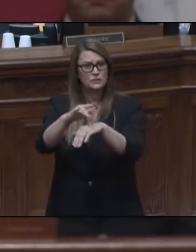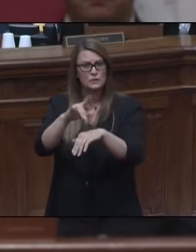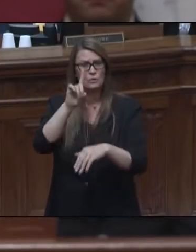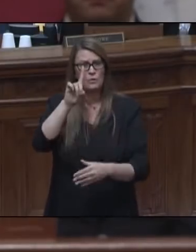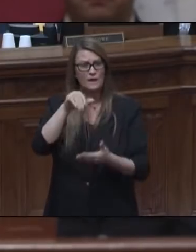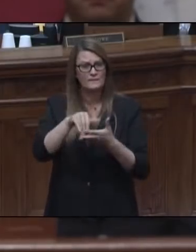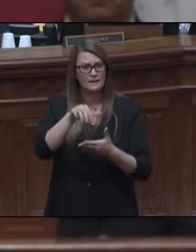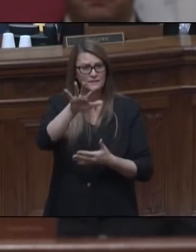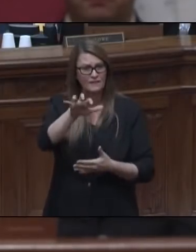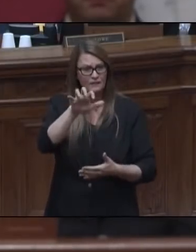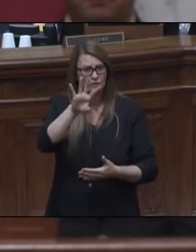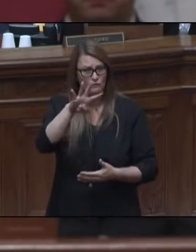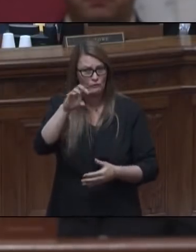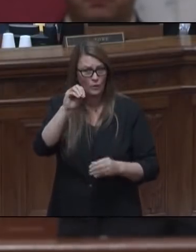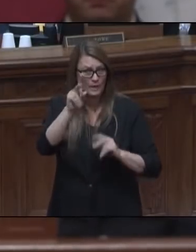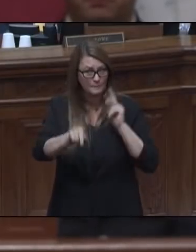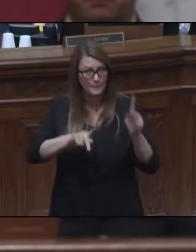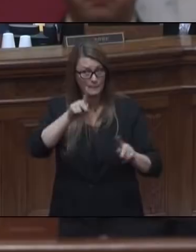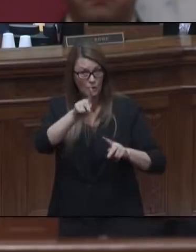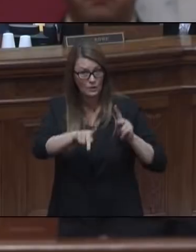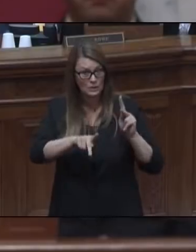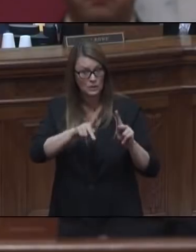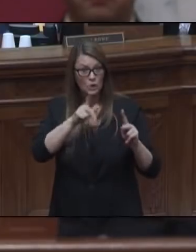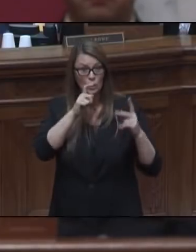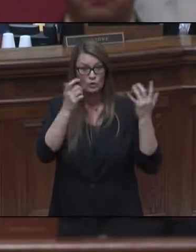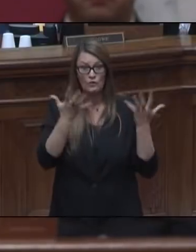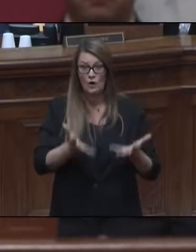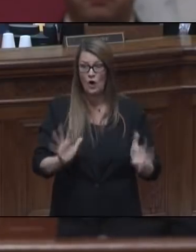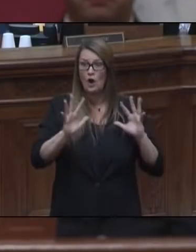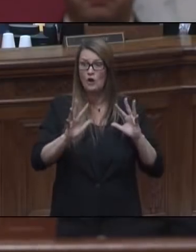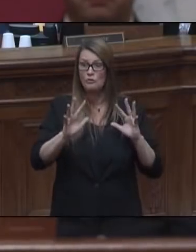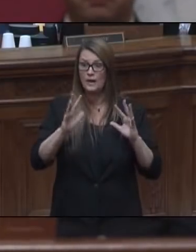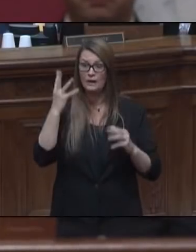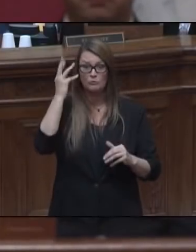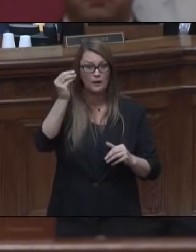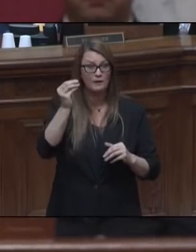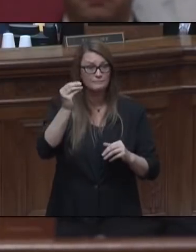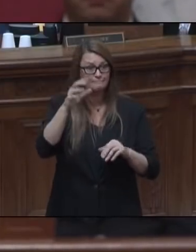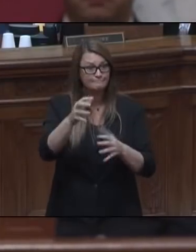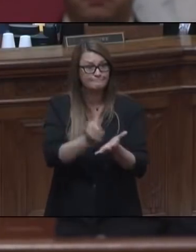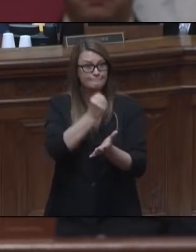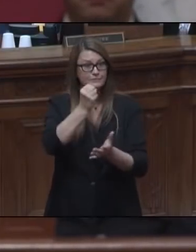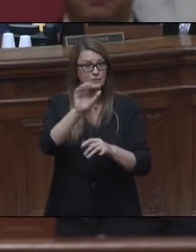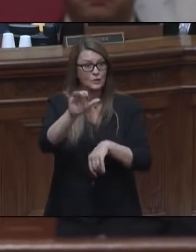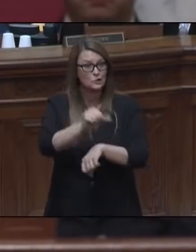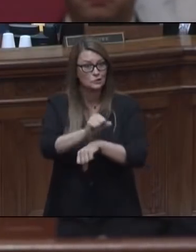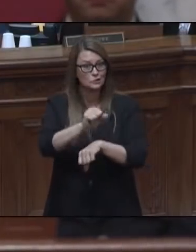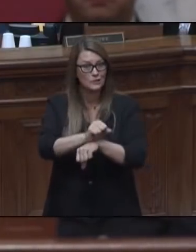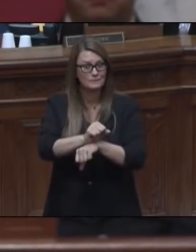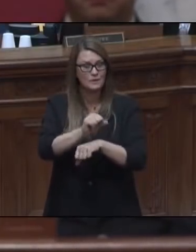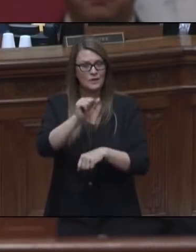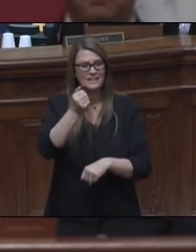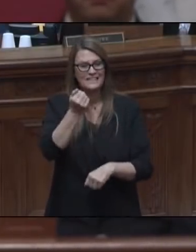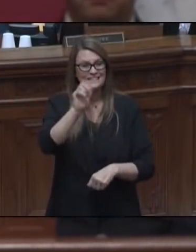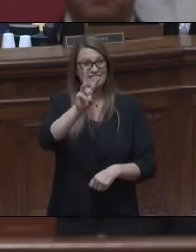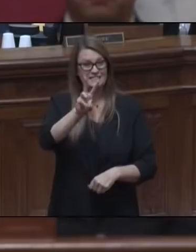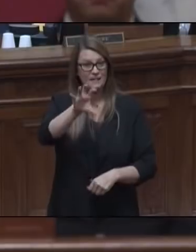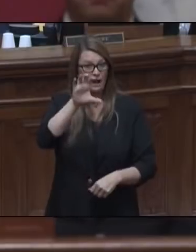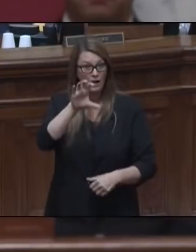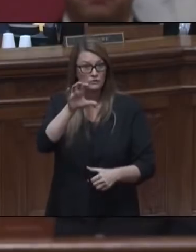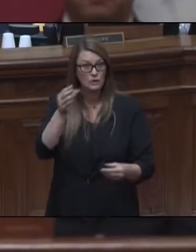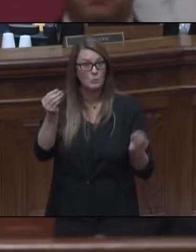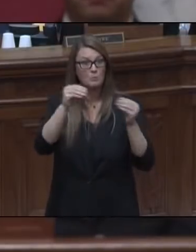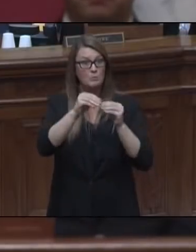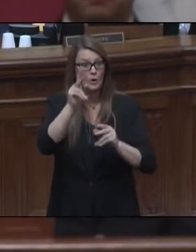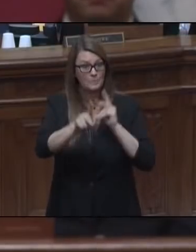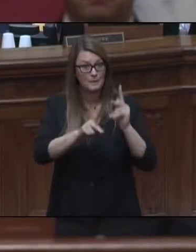1,540 individuals that have now gone out and gotten jobs in West Virginia, and there's 1,600 more people that